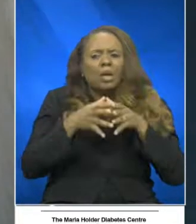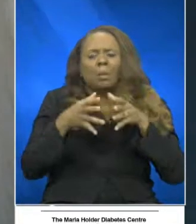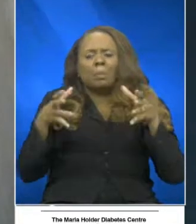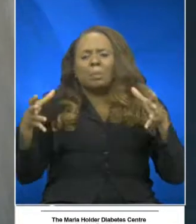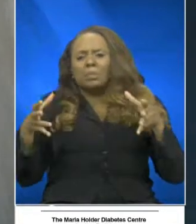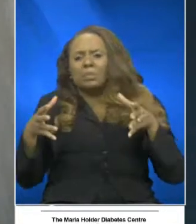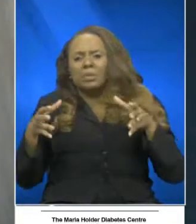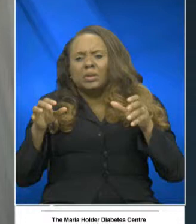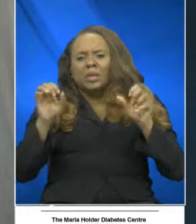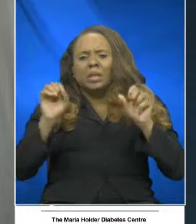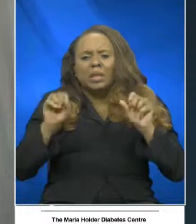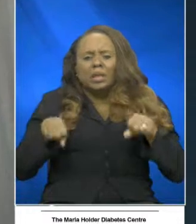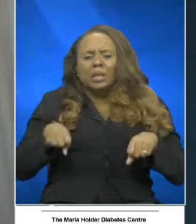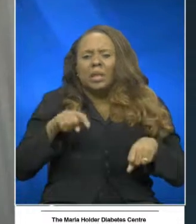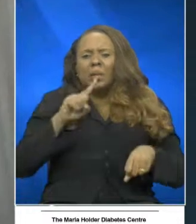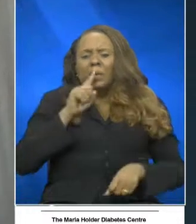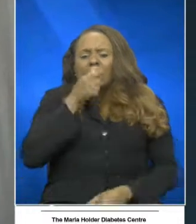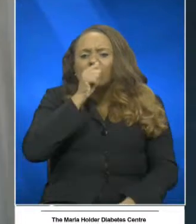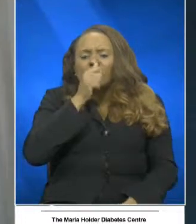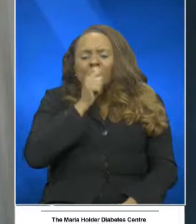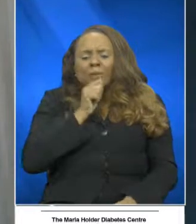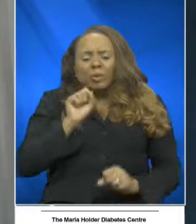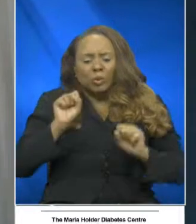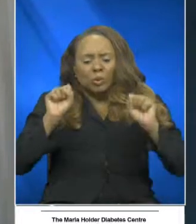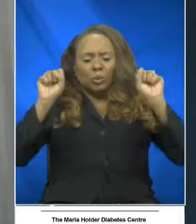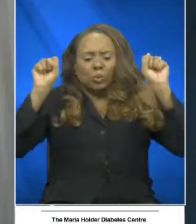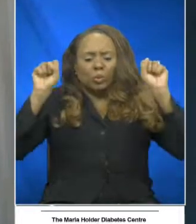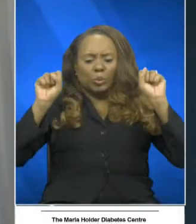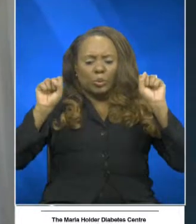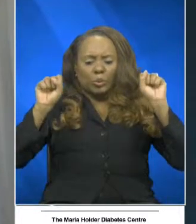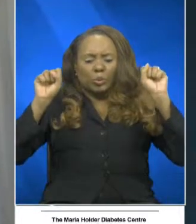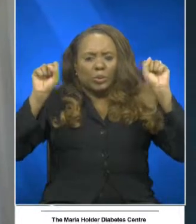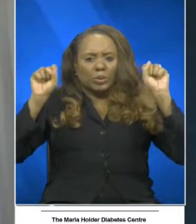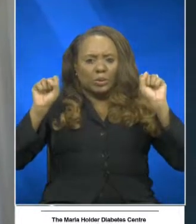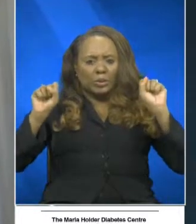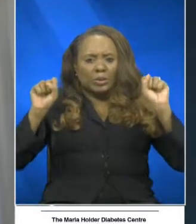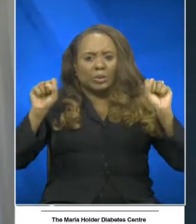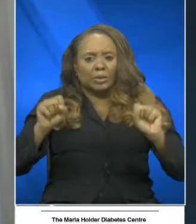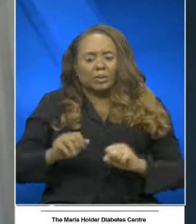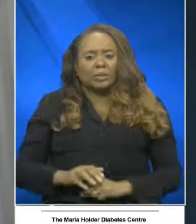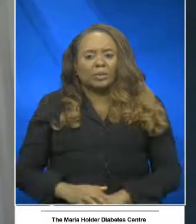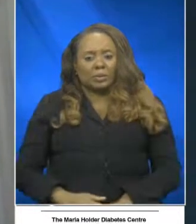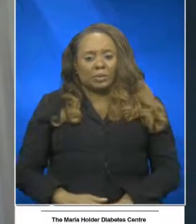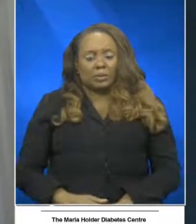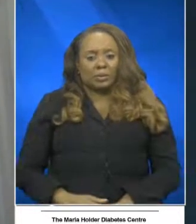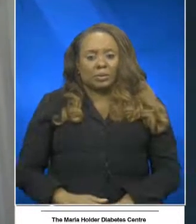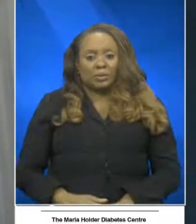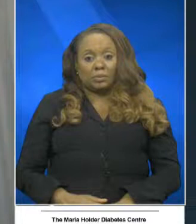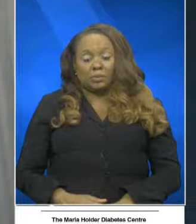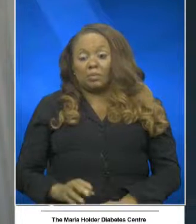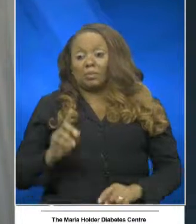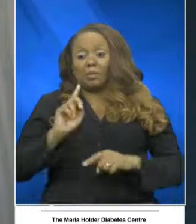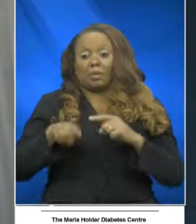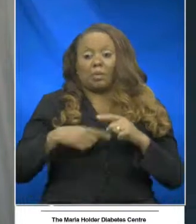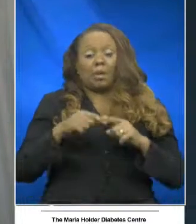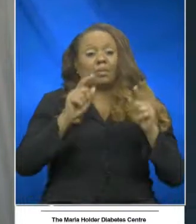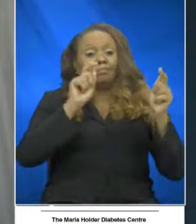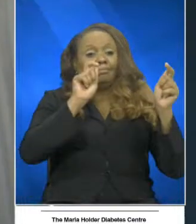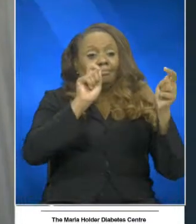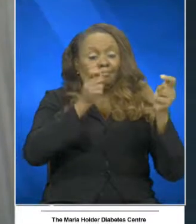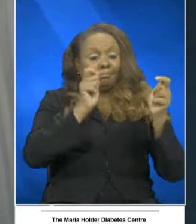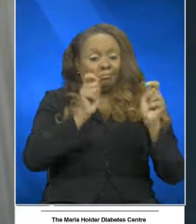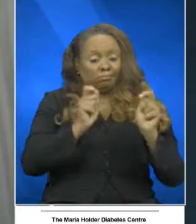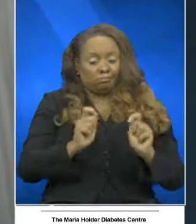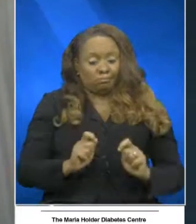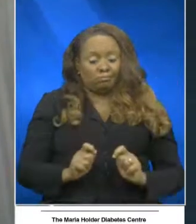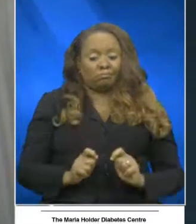what she couldn't tolerate. But again, when we're doing these modifiable risk factors, such as what the patient has presented